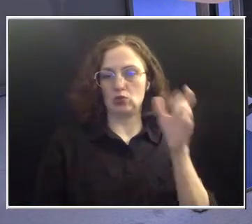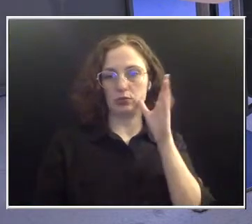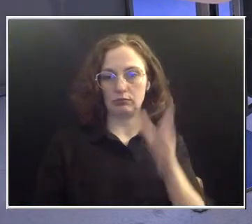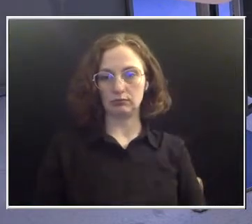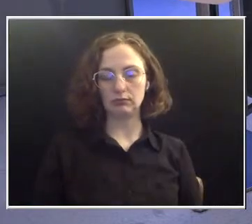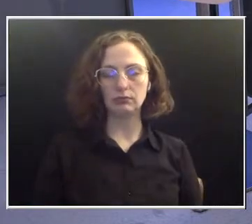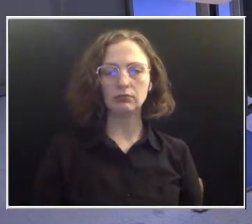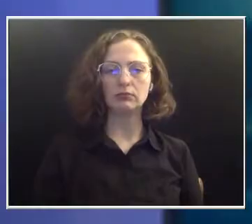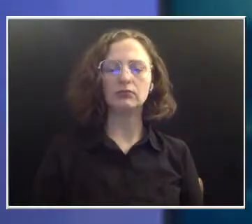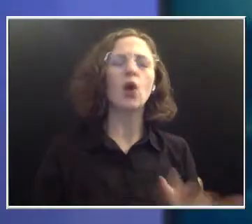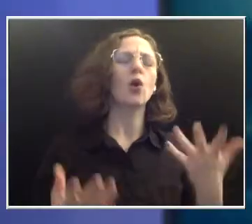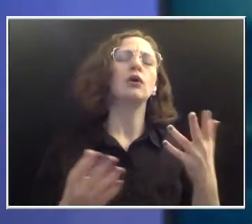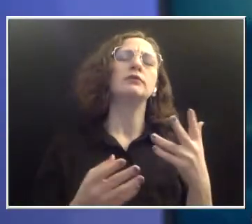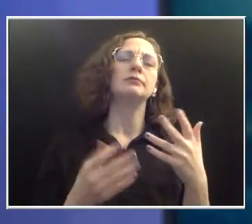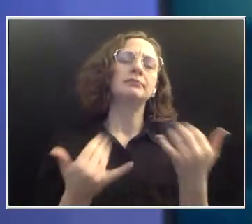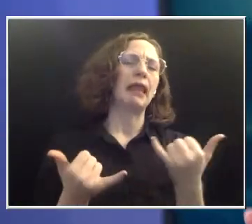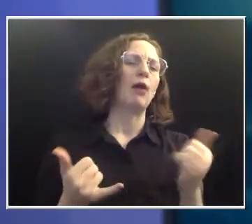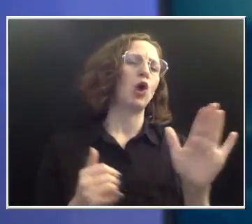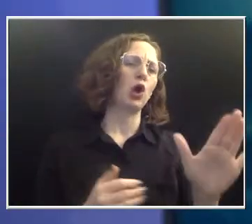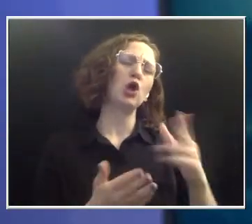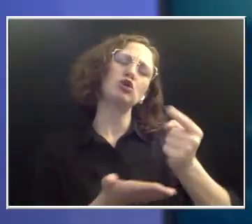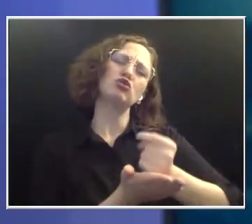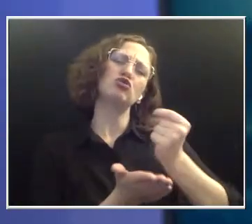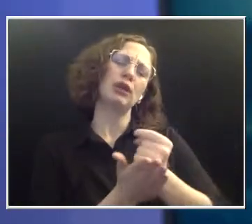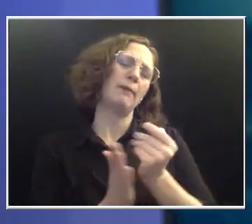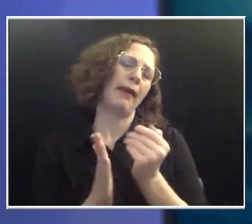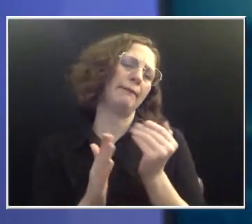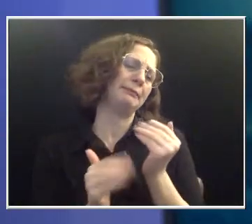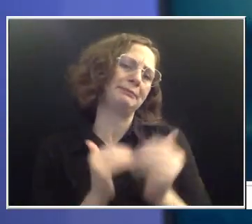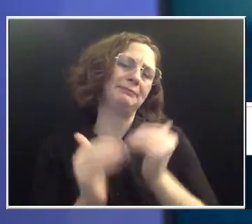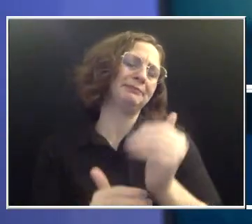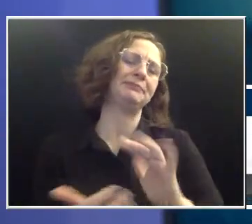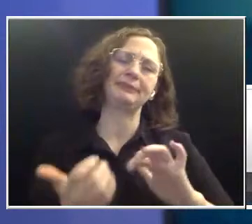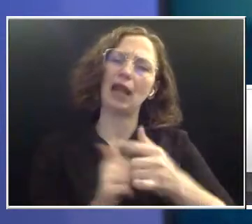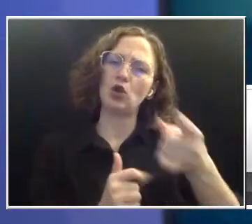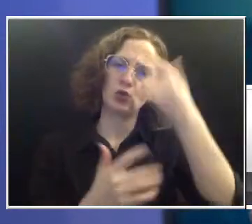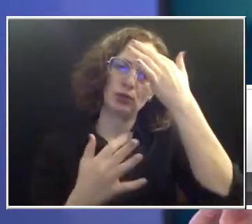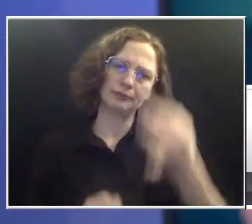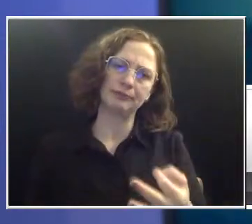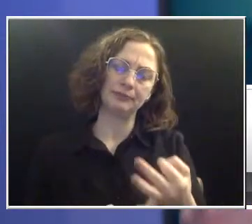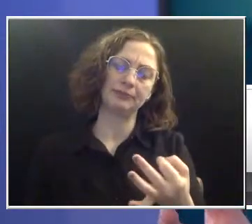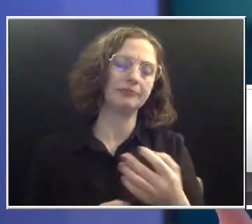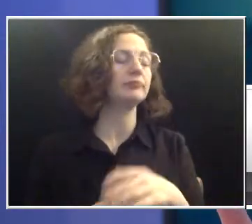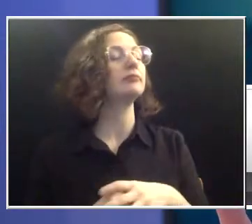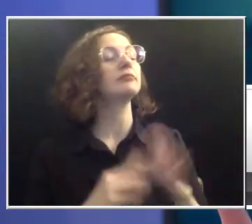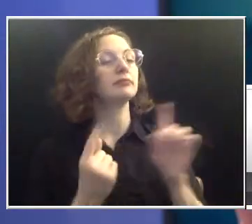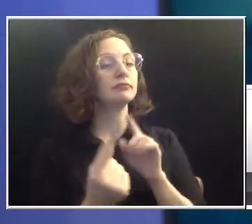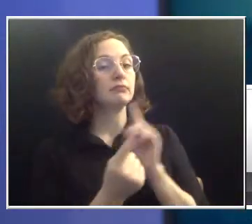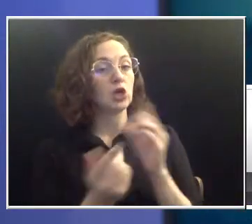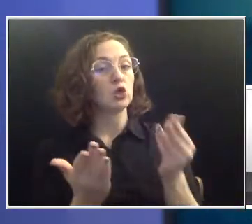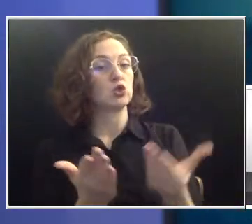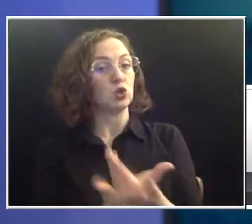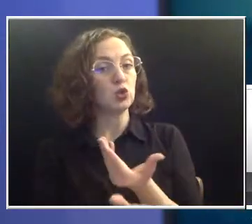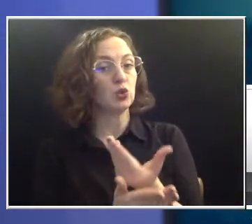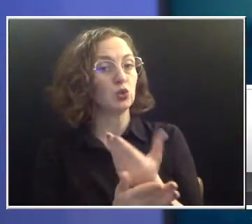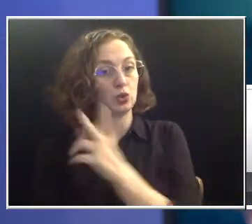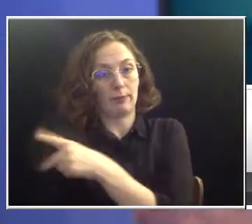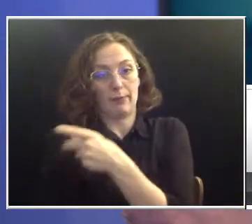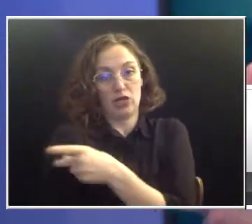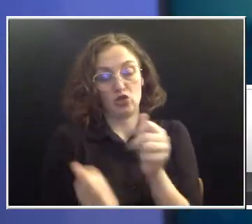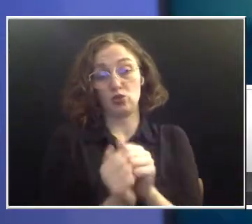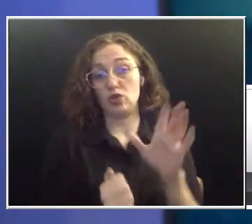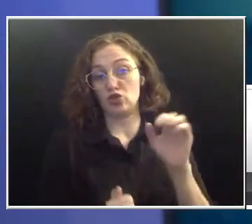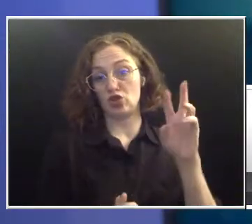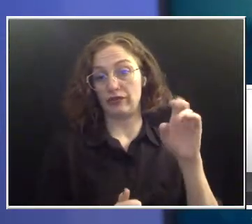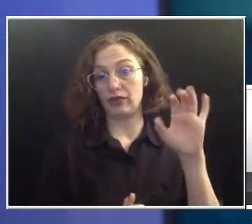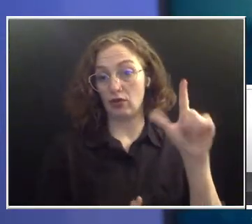take? So when I meet patients coming to me with a new diagnosis of cervical cancer, I talk about there are sort of two standard treatments. And so